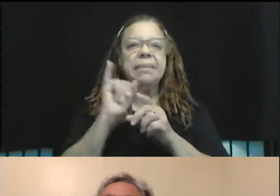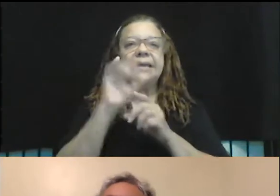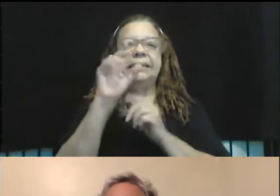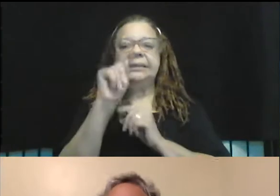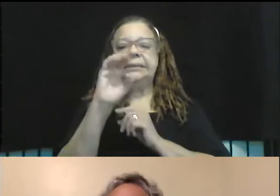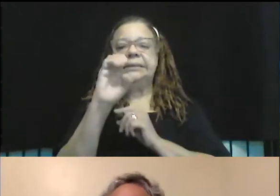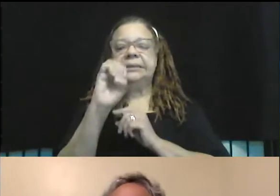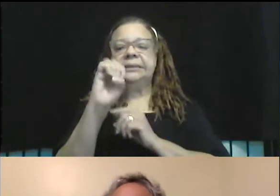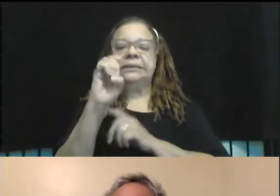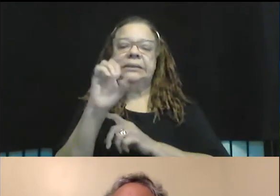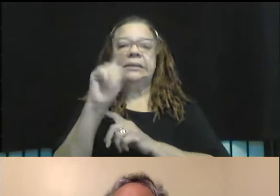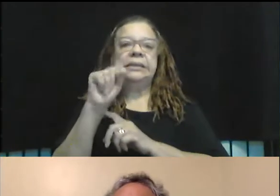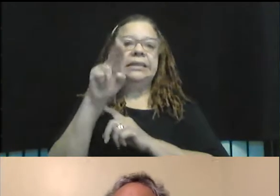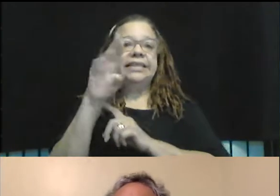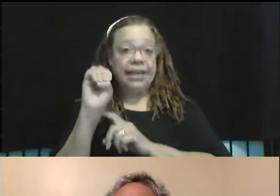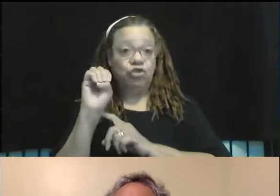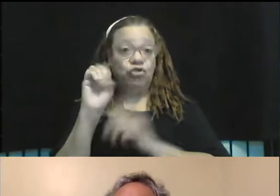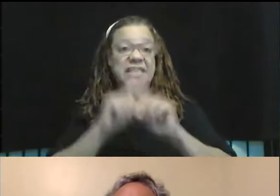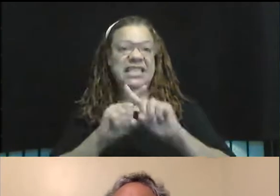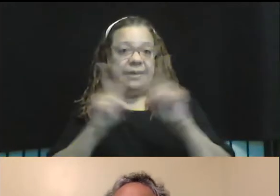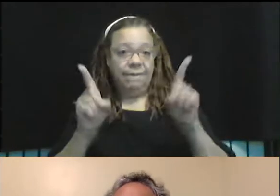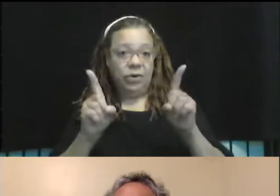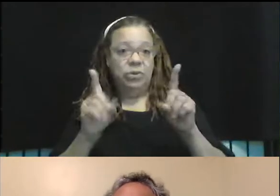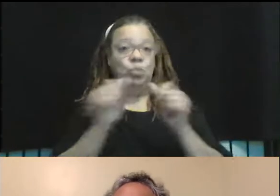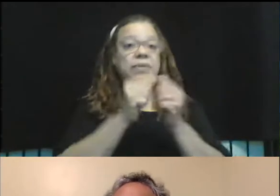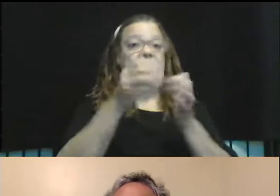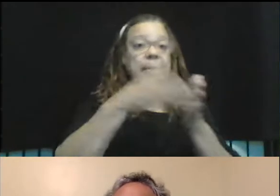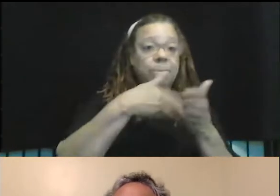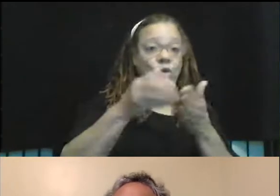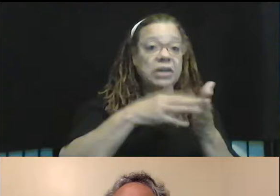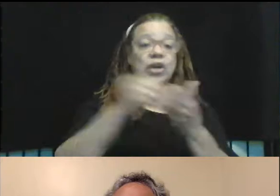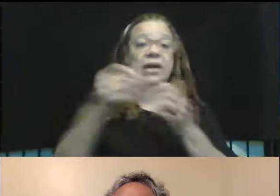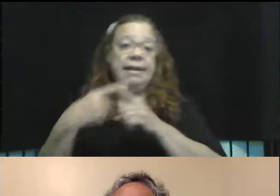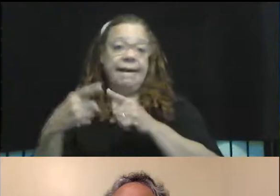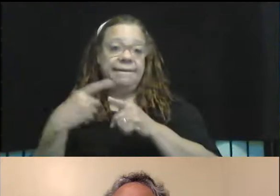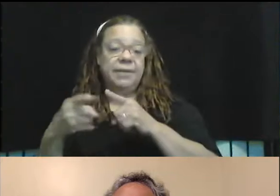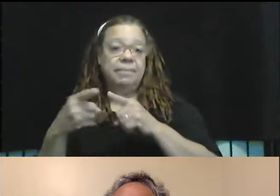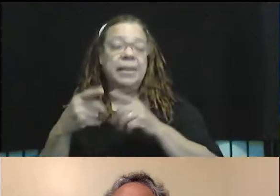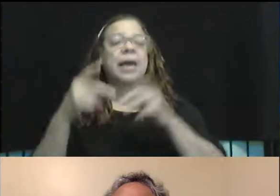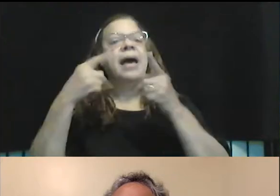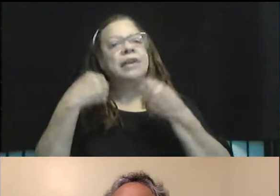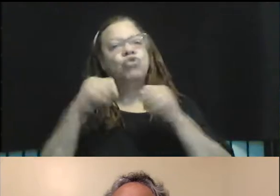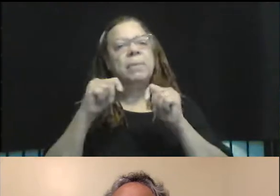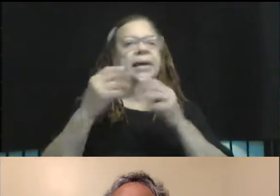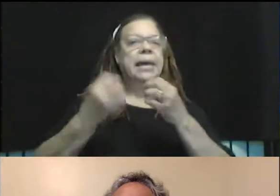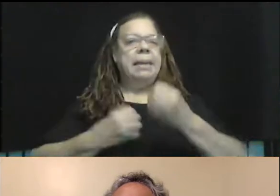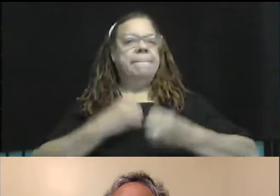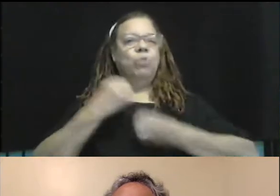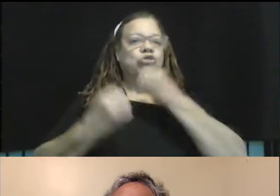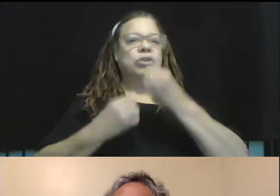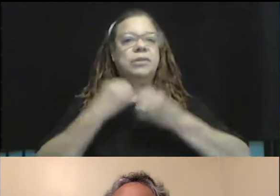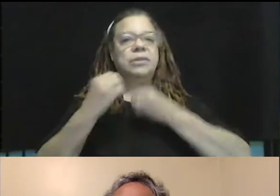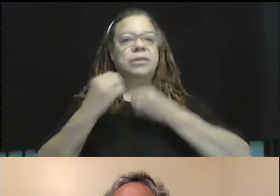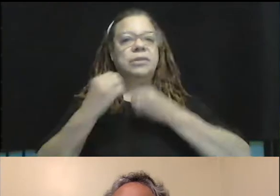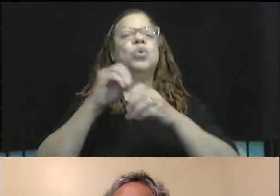and I try to give it almost like a. I try to evoke like emotion with the